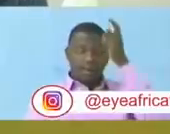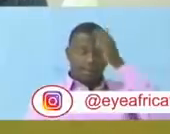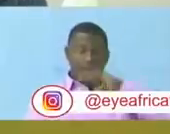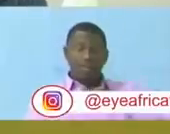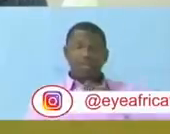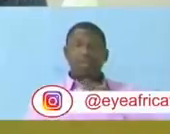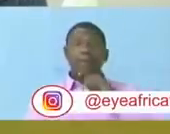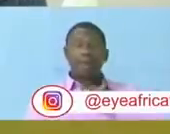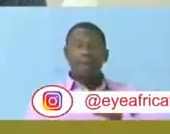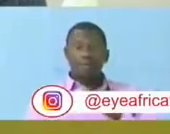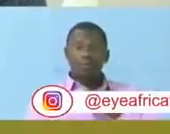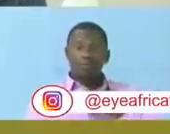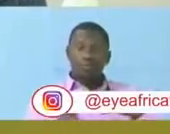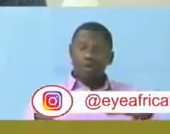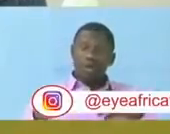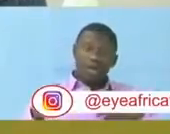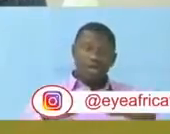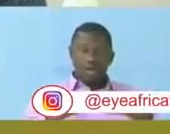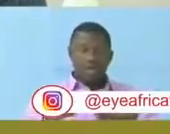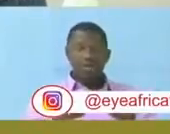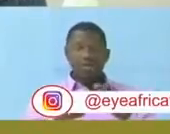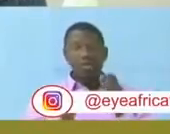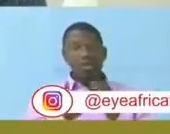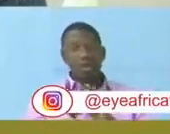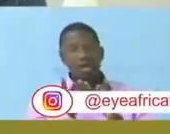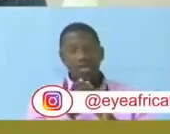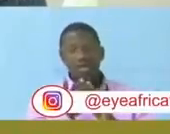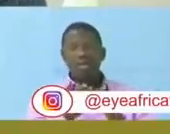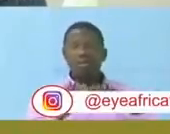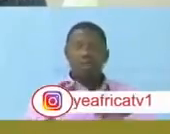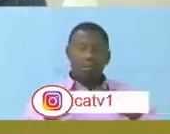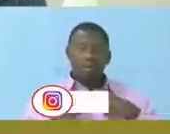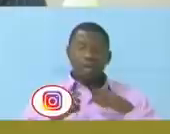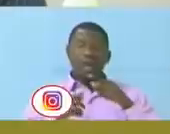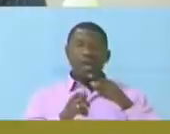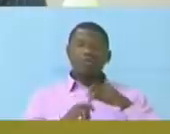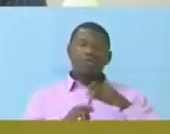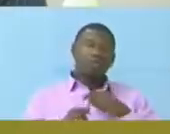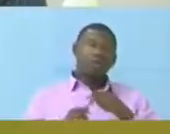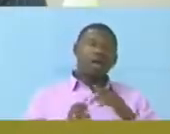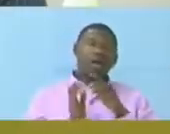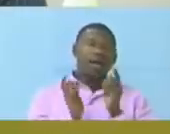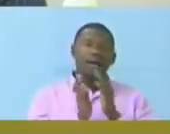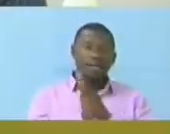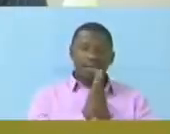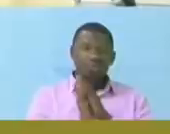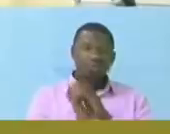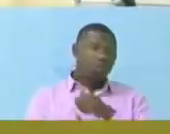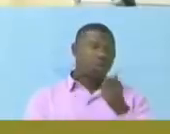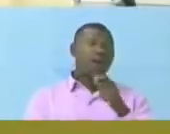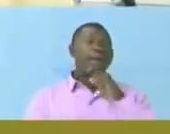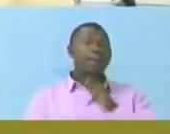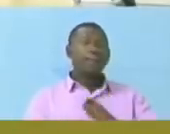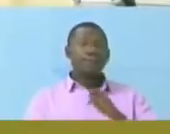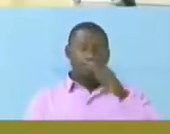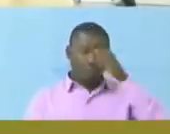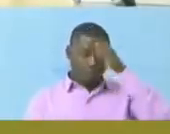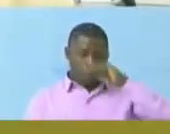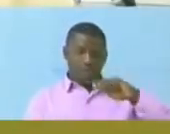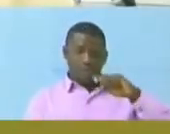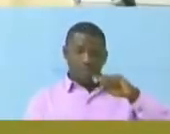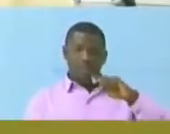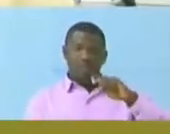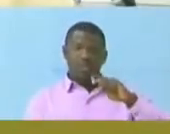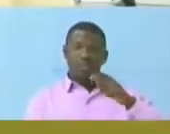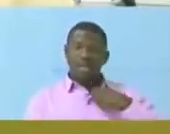go to the NIA? Police o anyon police o kuzo mi anongo kole akole da maltema aina na kuota aya bole NIA fo nyan la